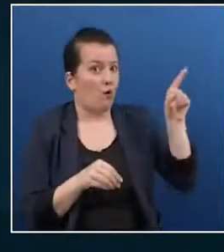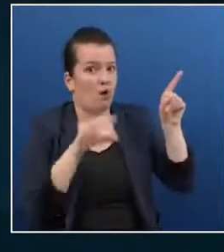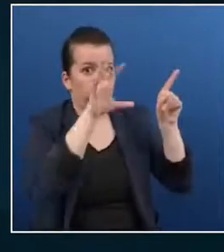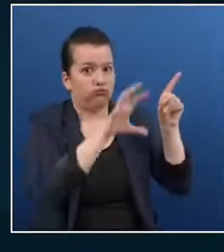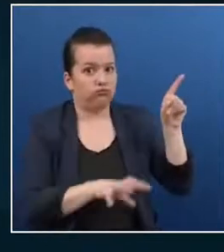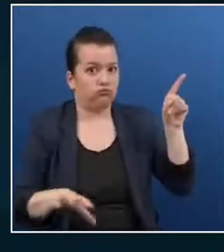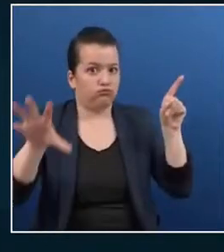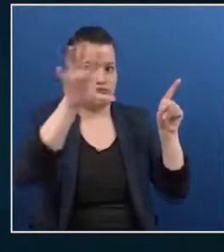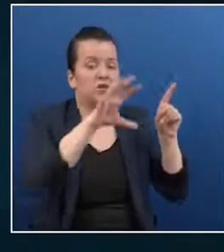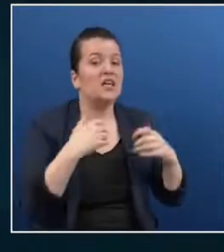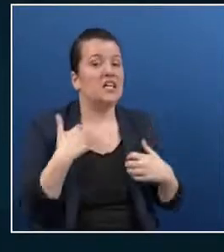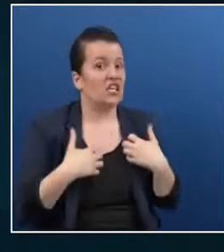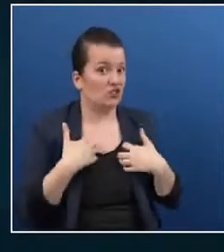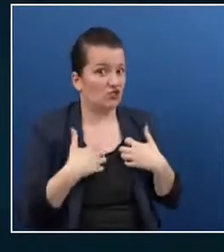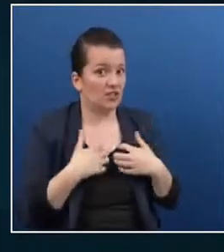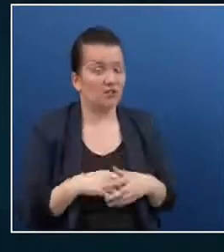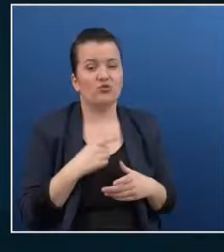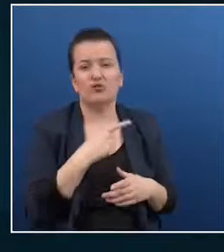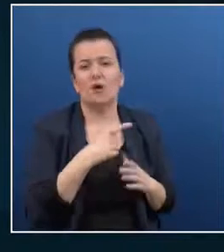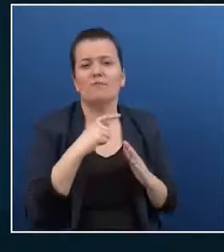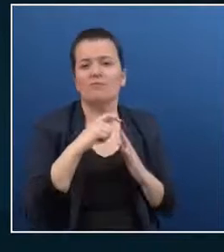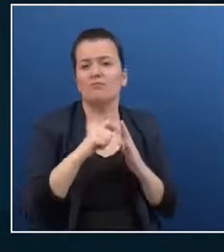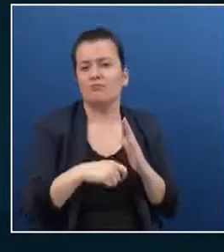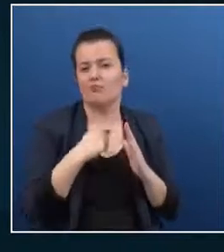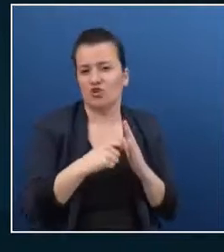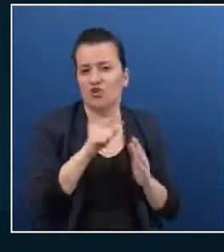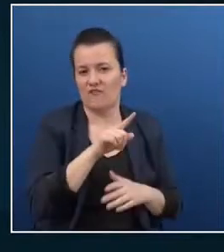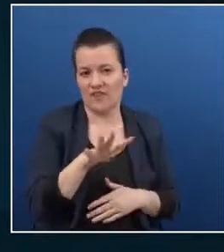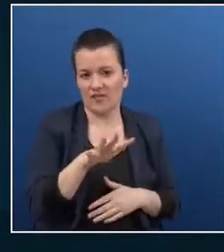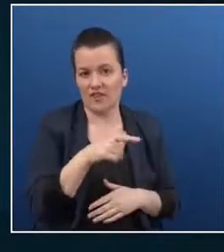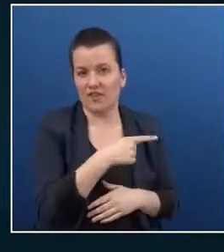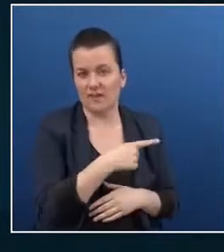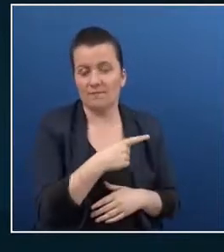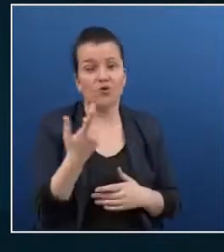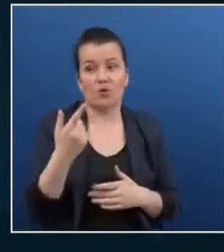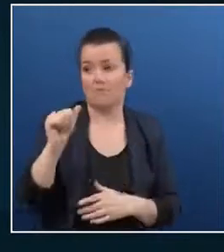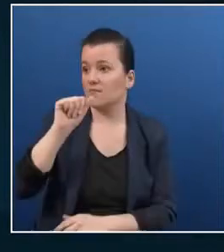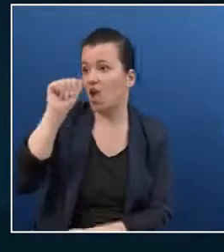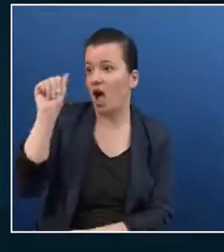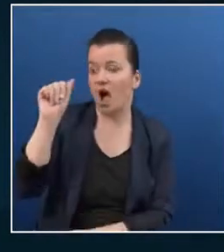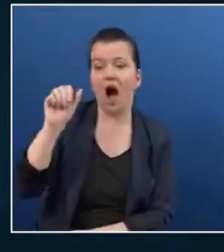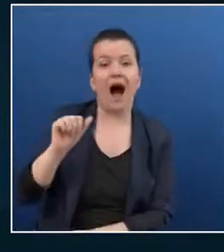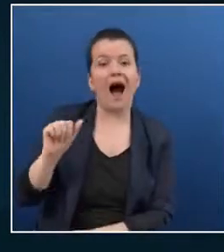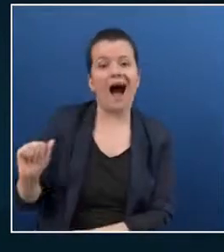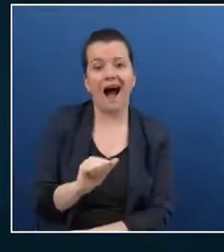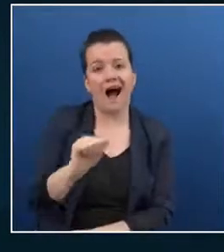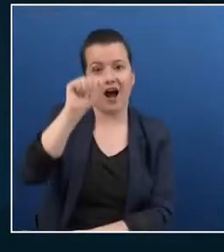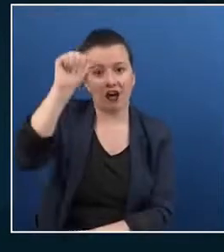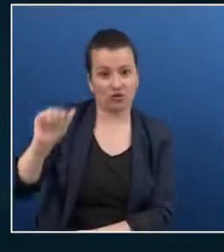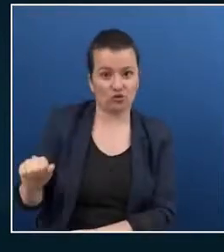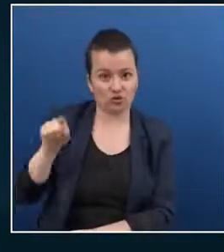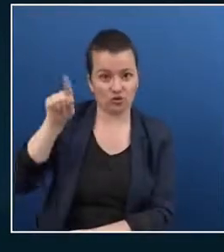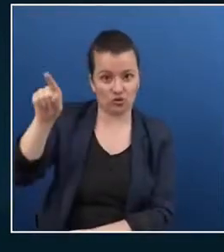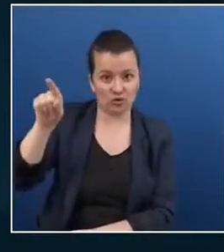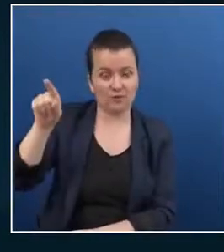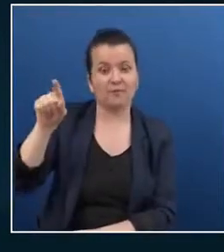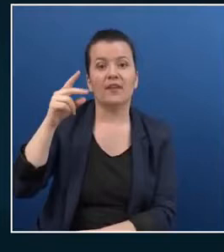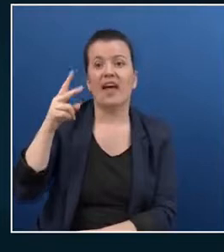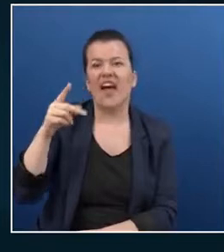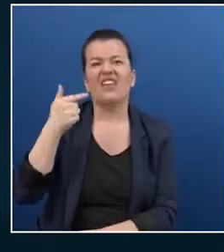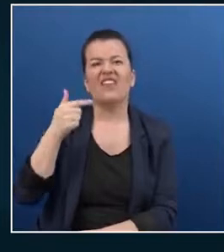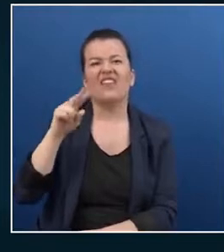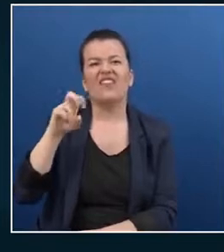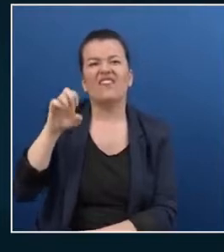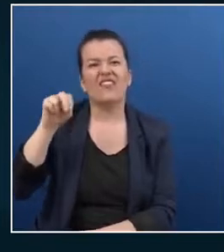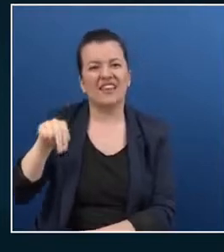15 open platform is that when you click deploy to Azure, we Azure Digital Twins enabled it